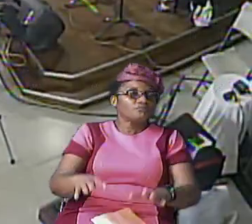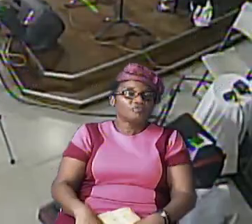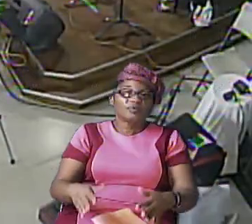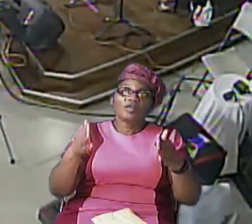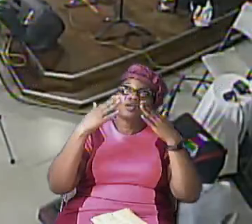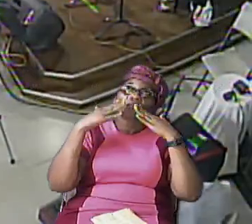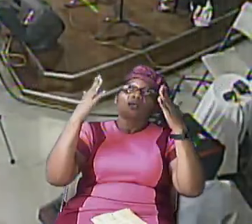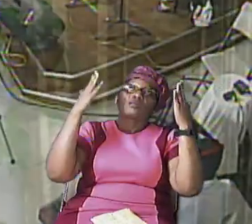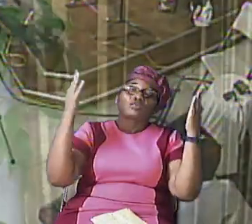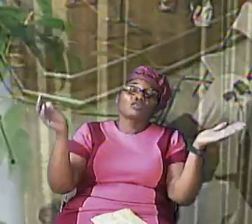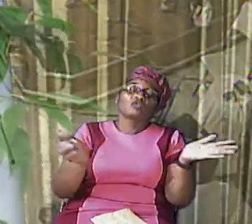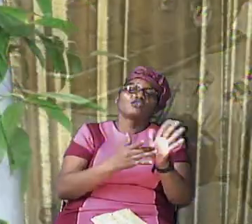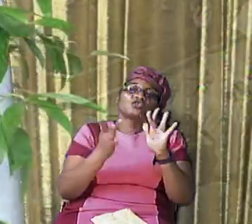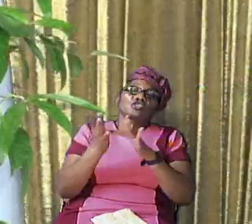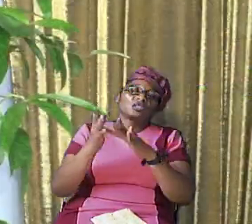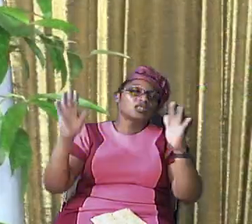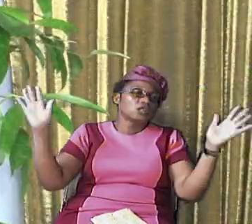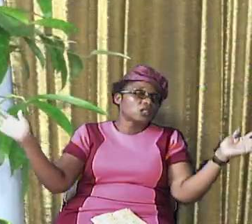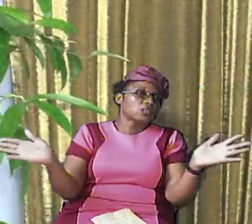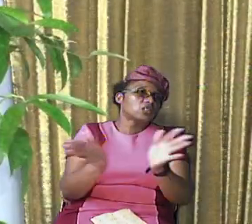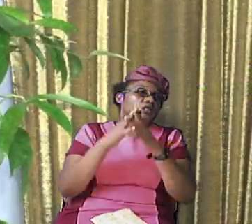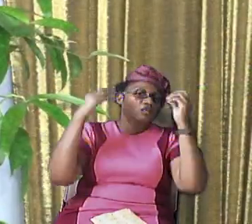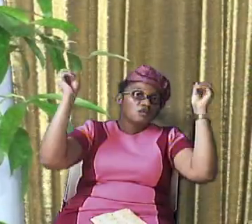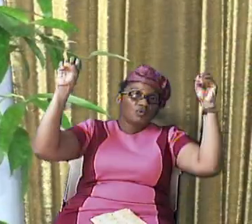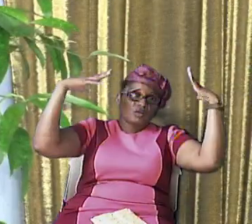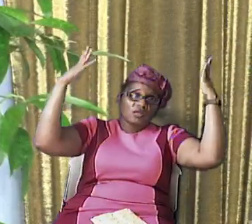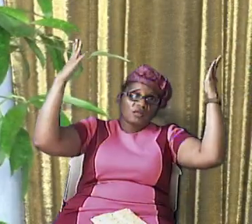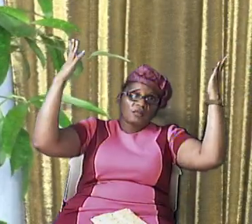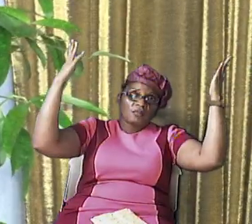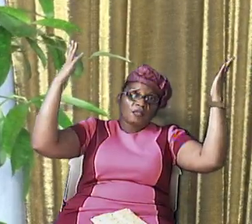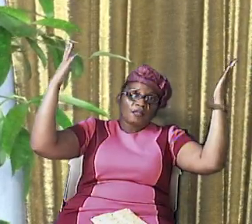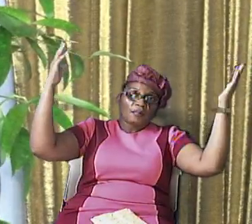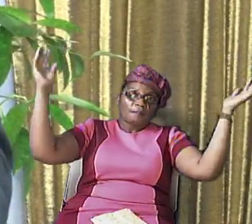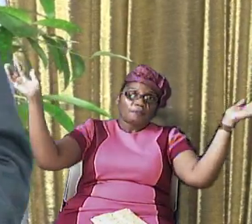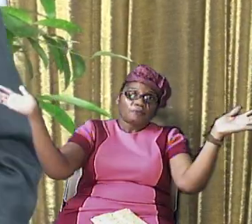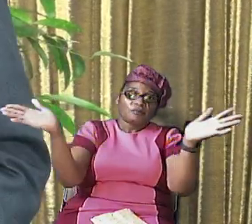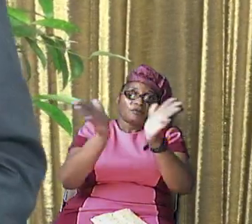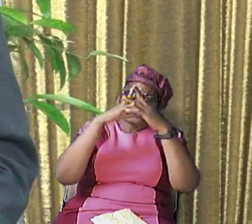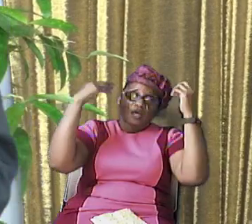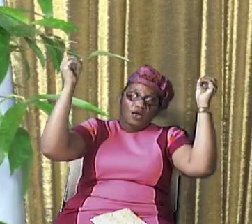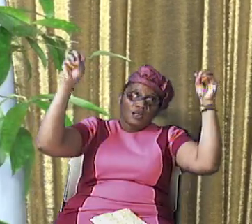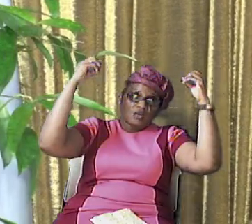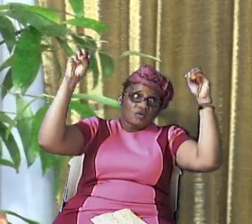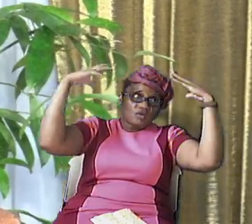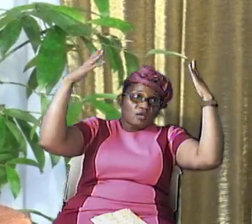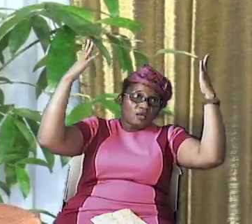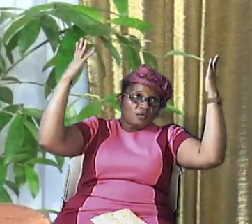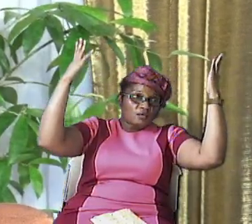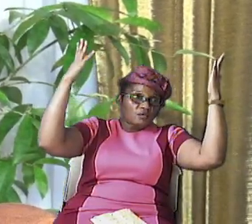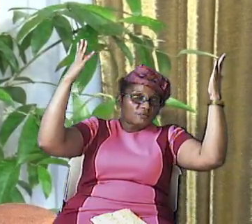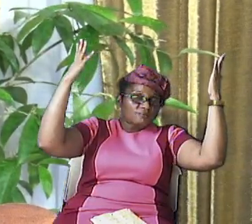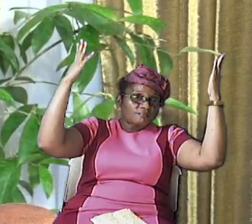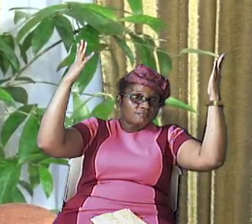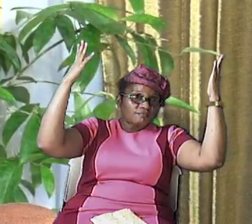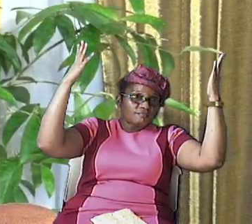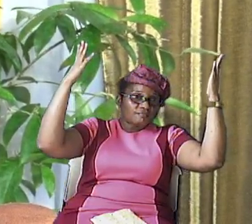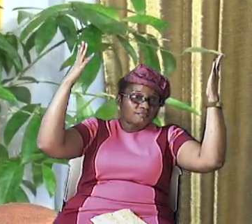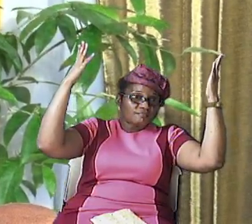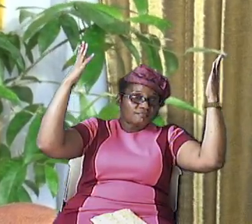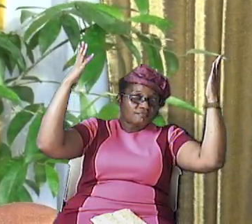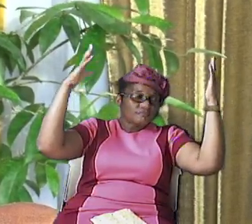Thank you. Praise God. Come on, we praise the Lord, everybody. Come on, we praise the Lord, everybody. Amen,